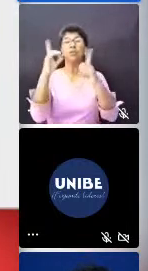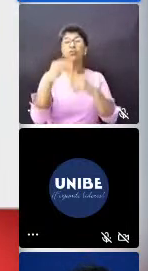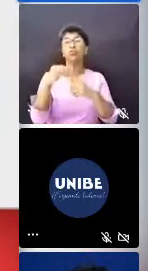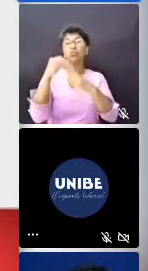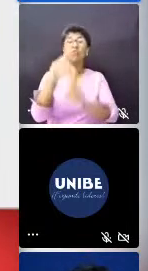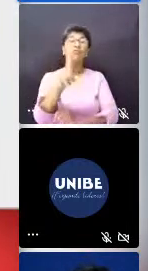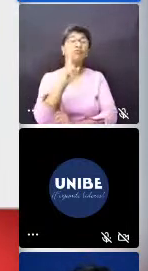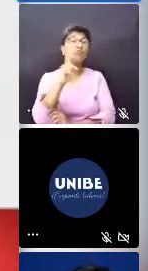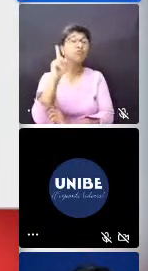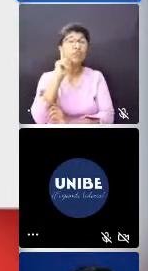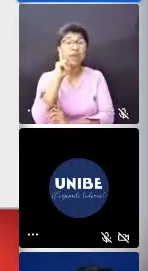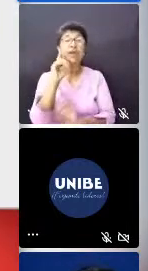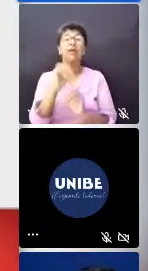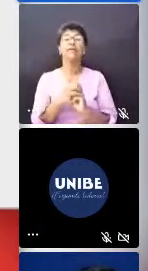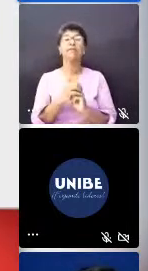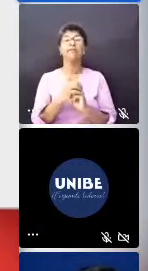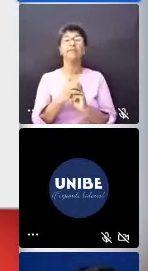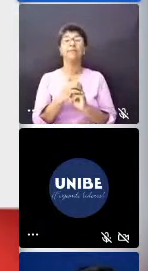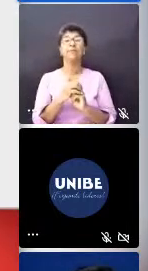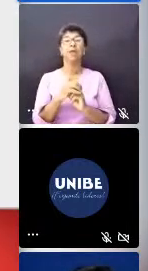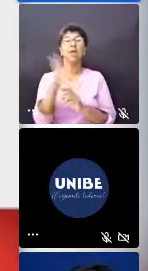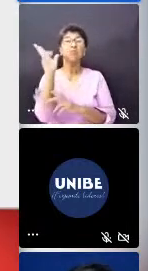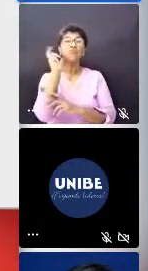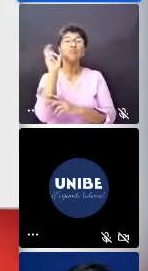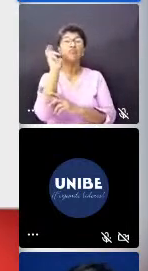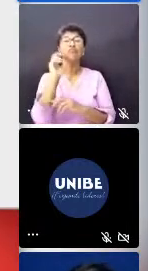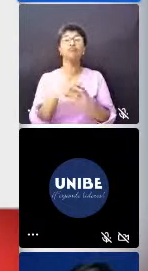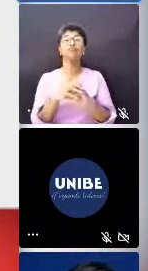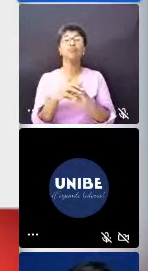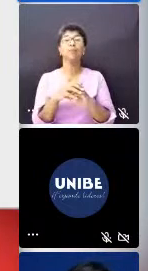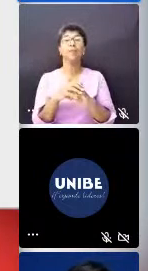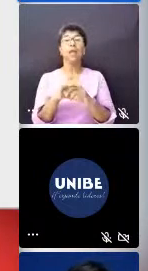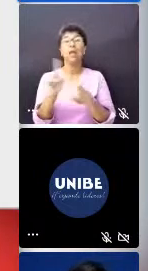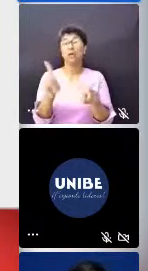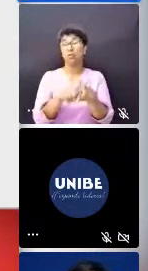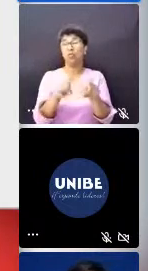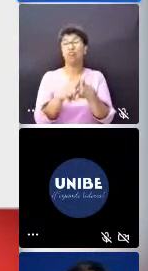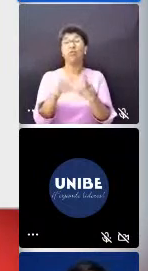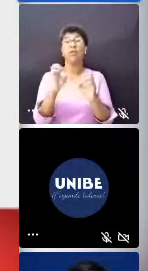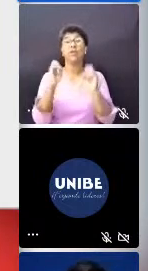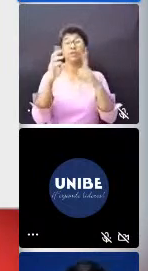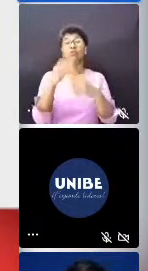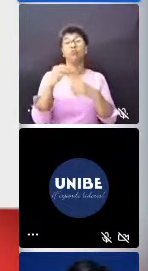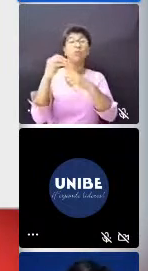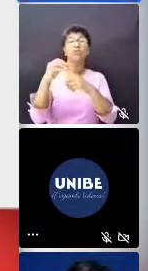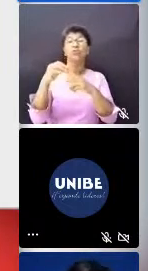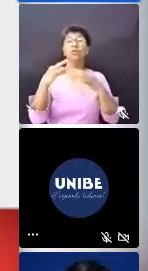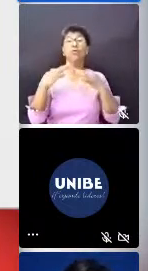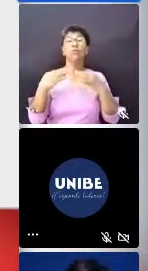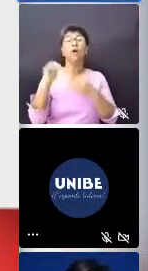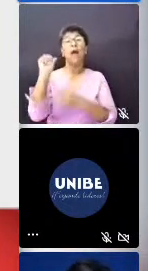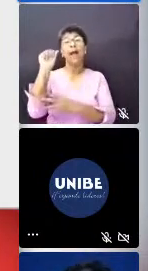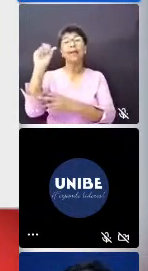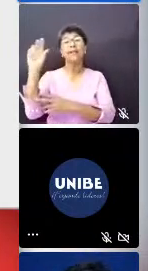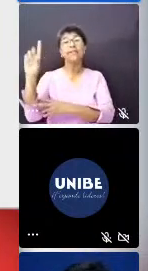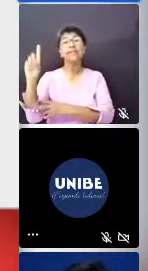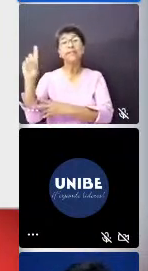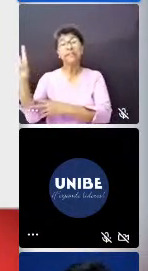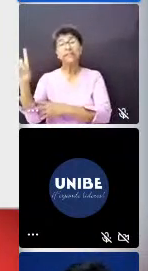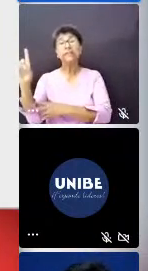the deaf and hearing impaired. There are schools for IDD